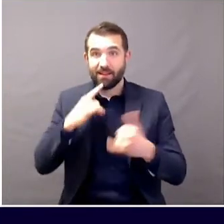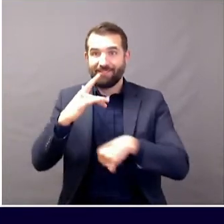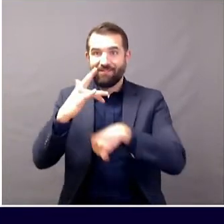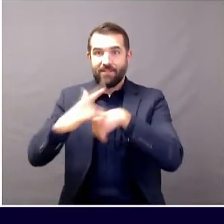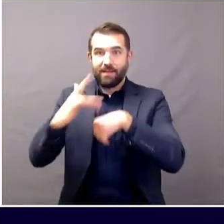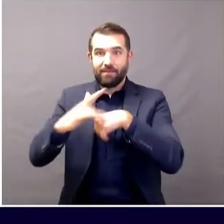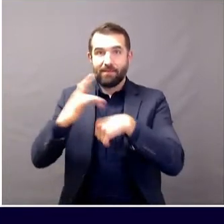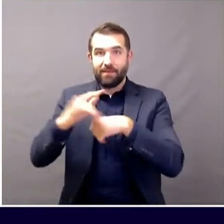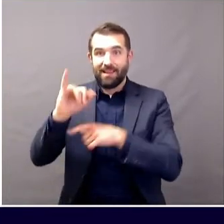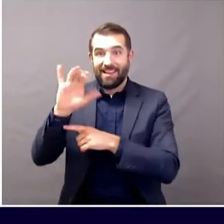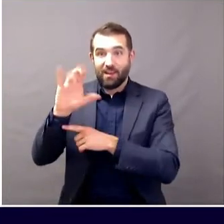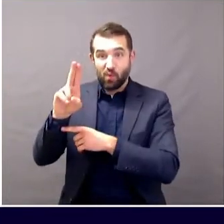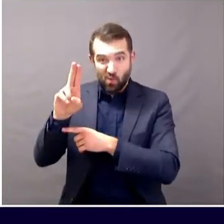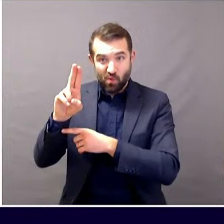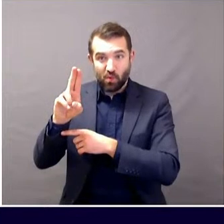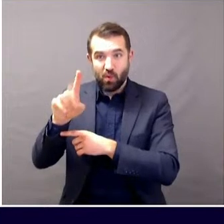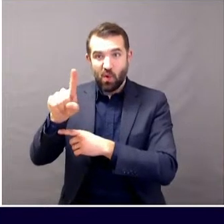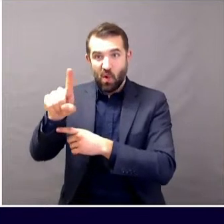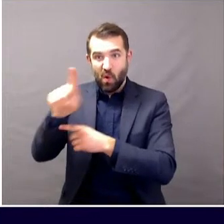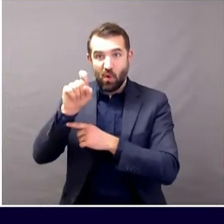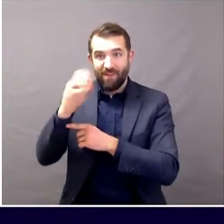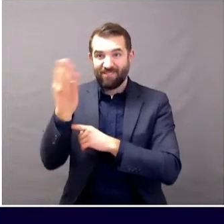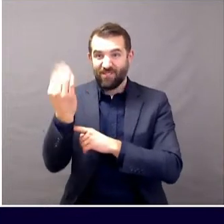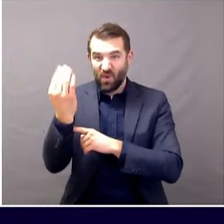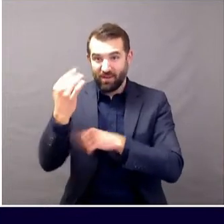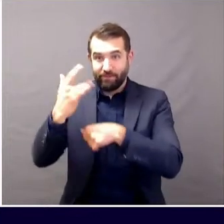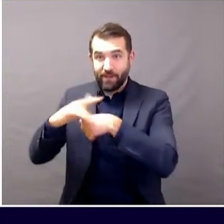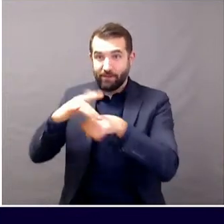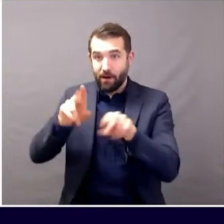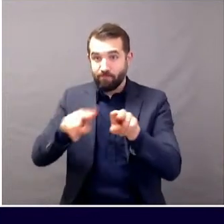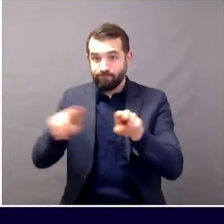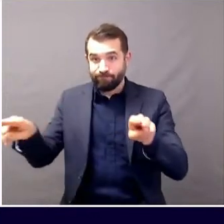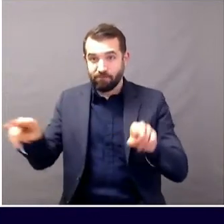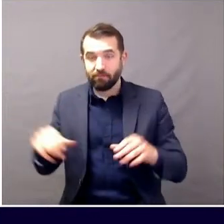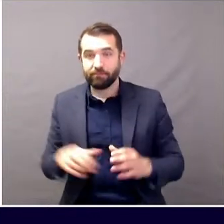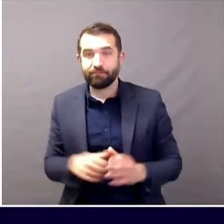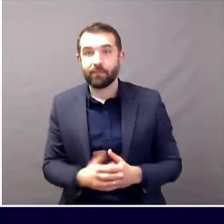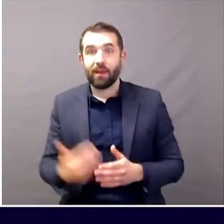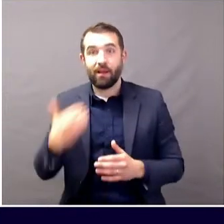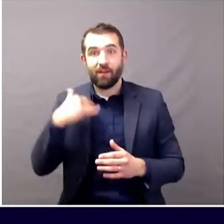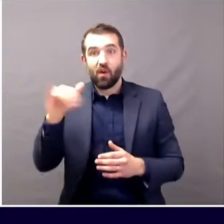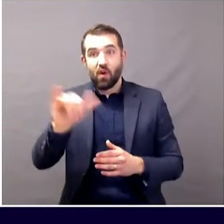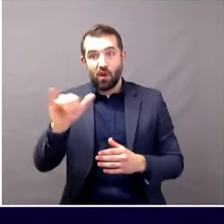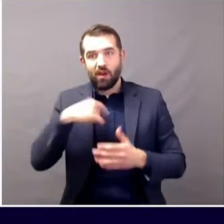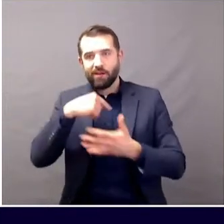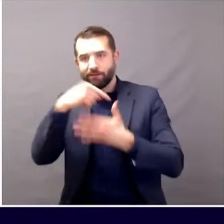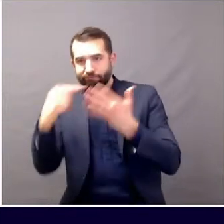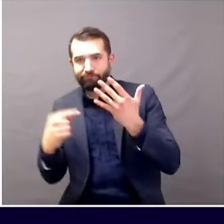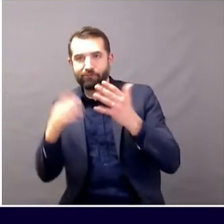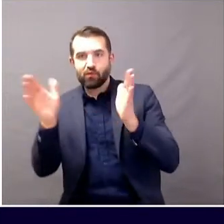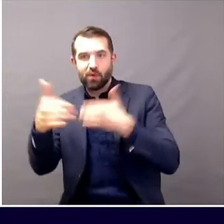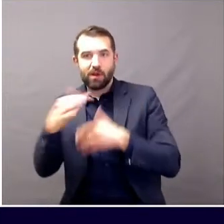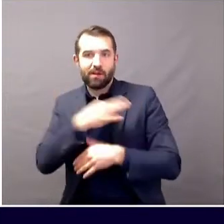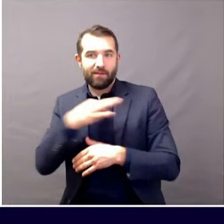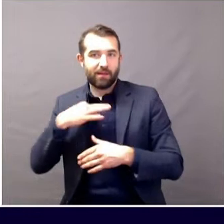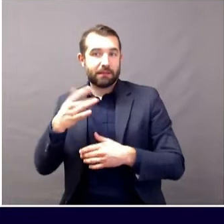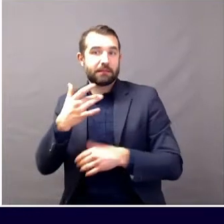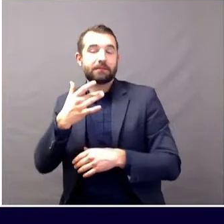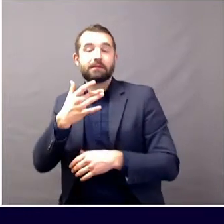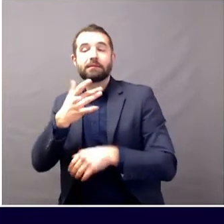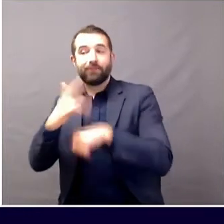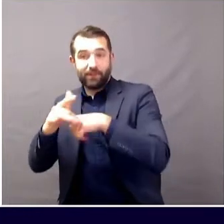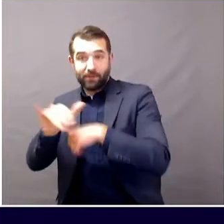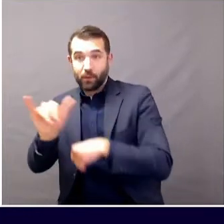staffed ICU beds available. That's a good sign. It means that we've got headroom even if the epidemic and the pandemic